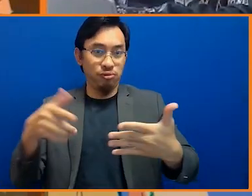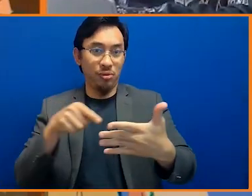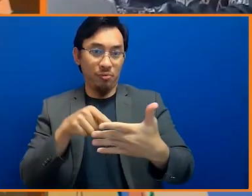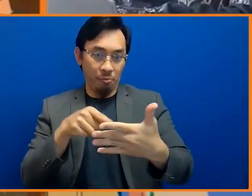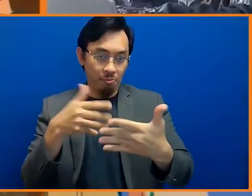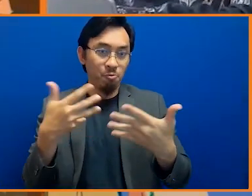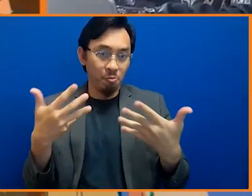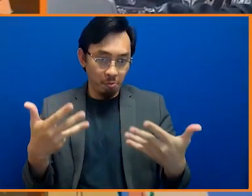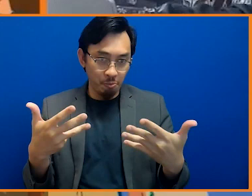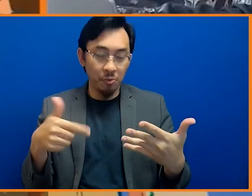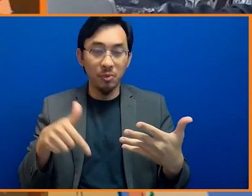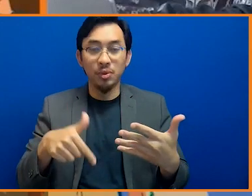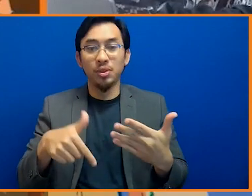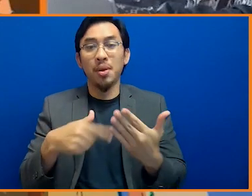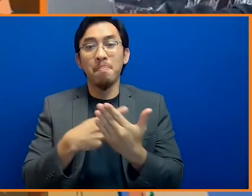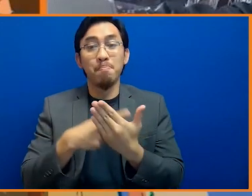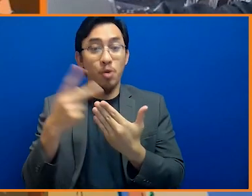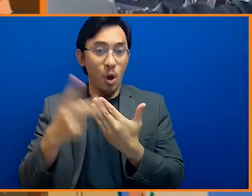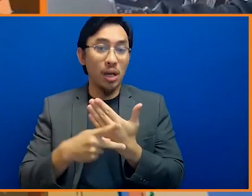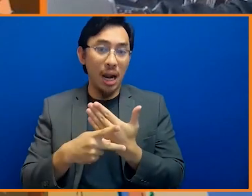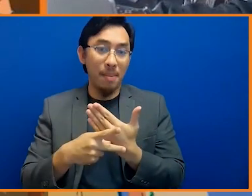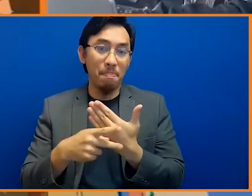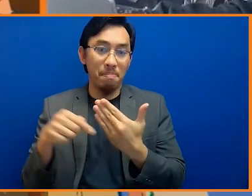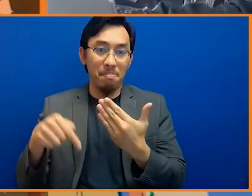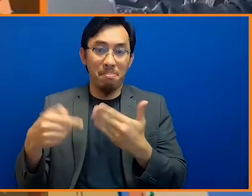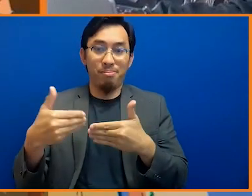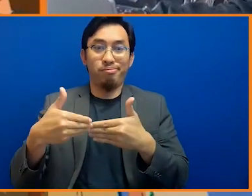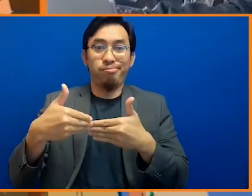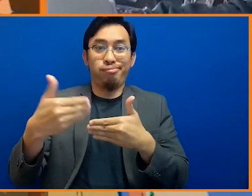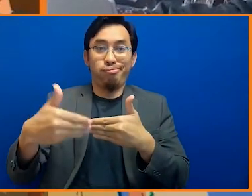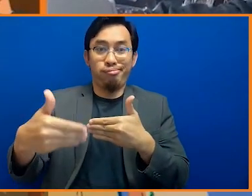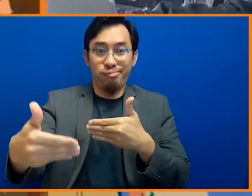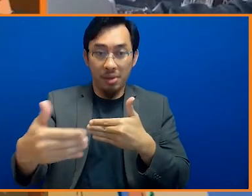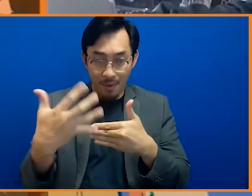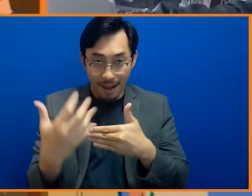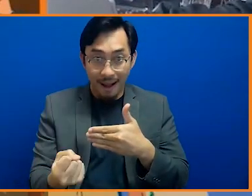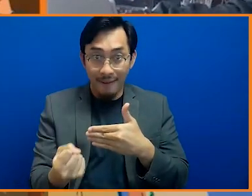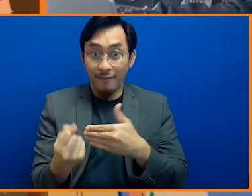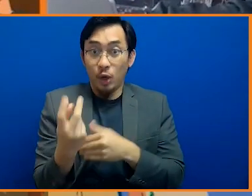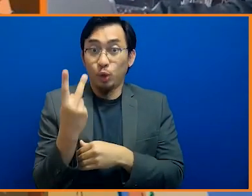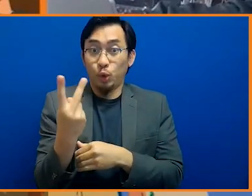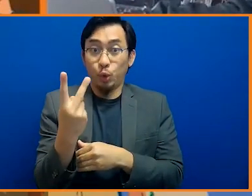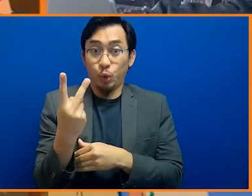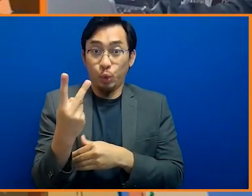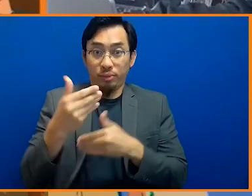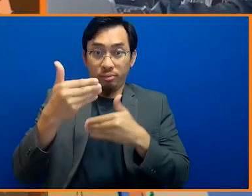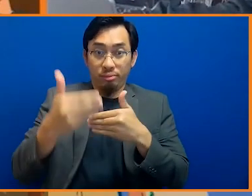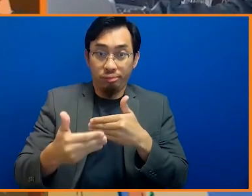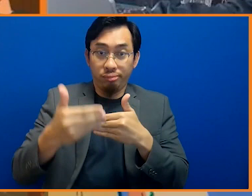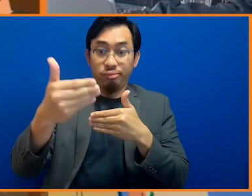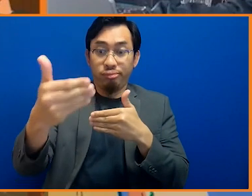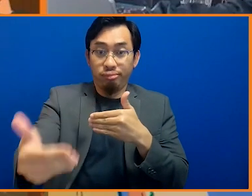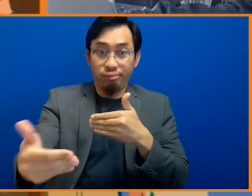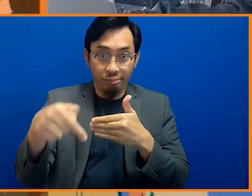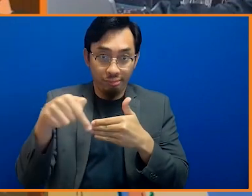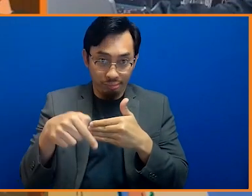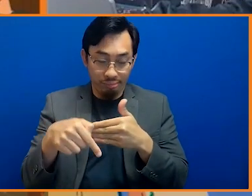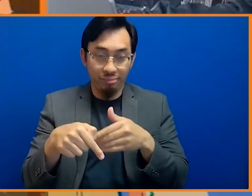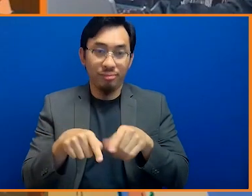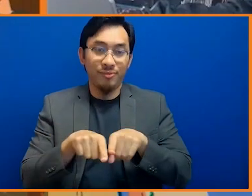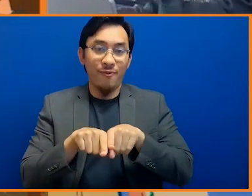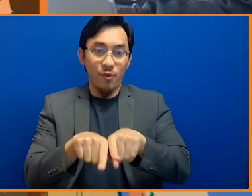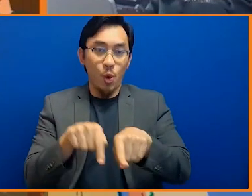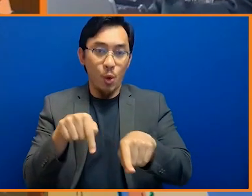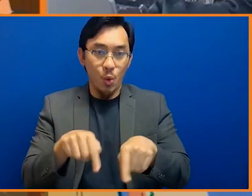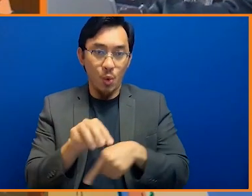schedules and a further program ahead. So we have another 2 sessions actually